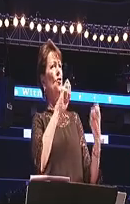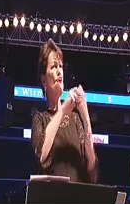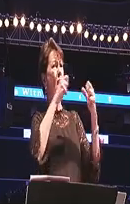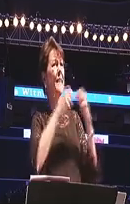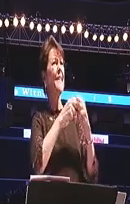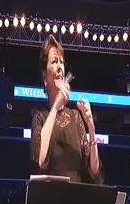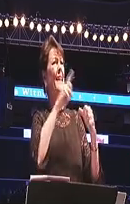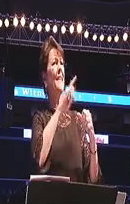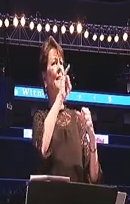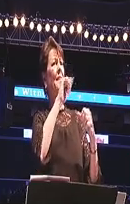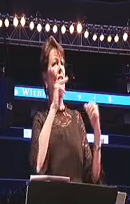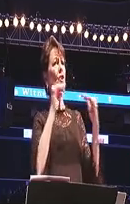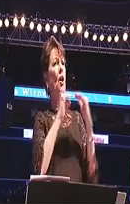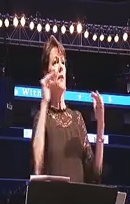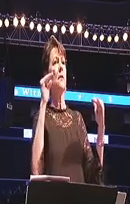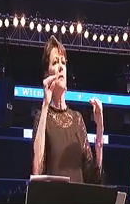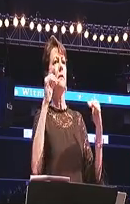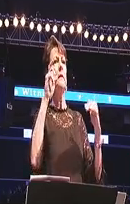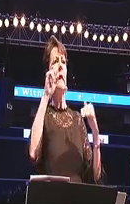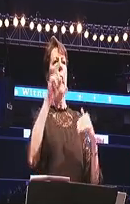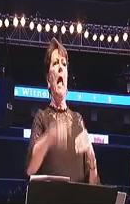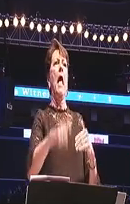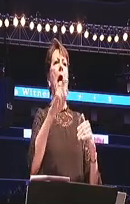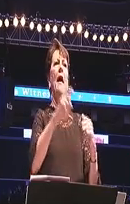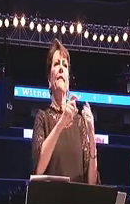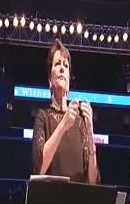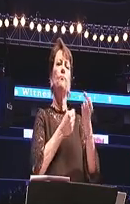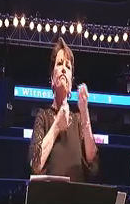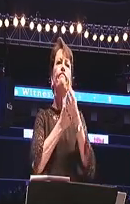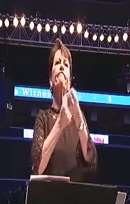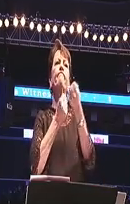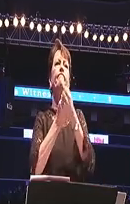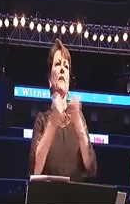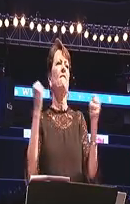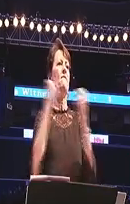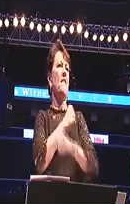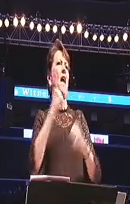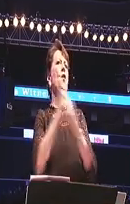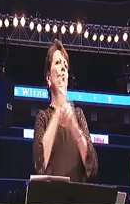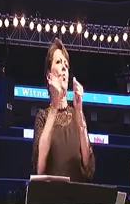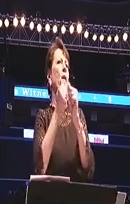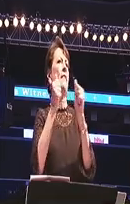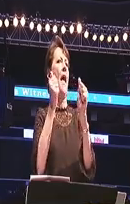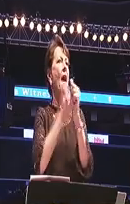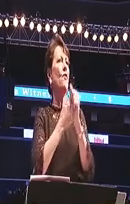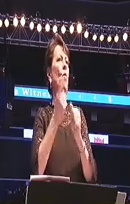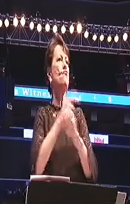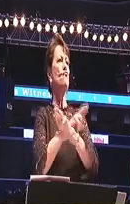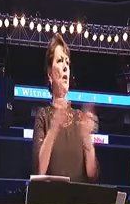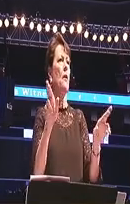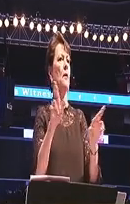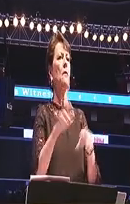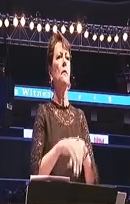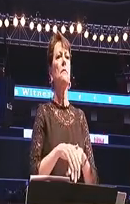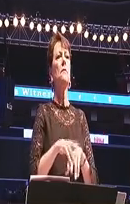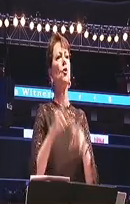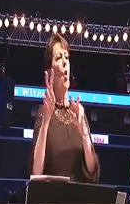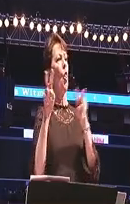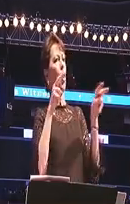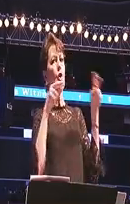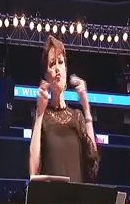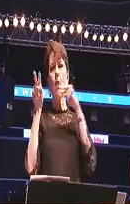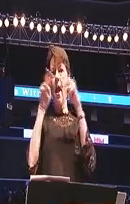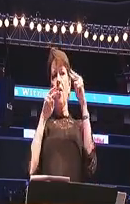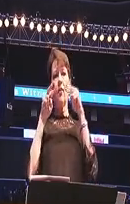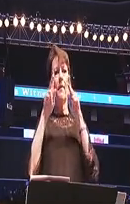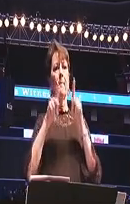I am going to have to fight it with everybody who is ready to fight it. So look at the person in front of you. Take a